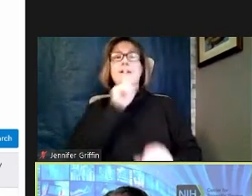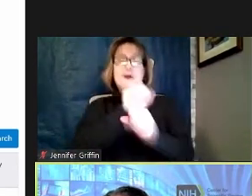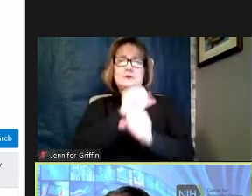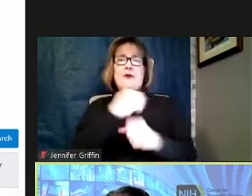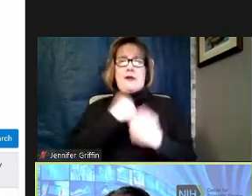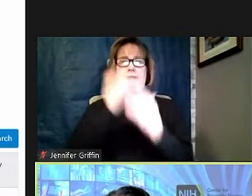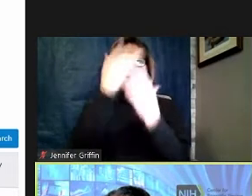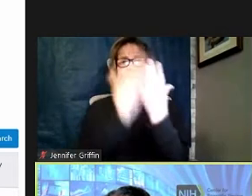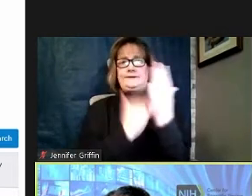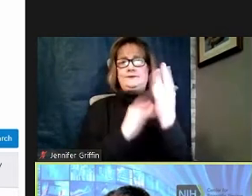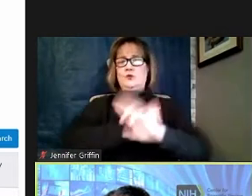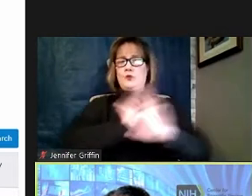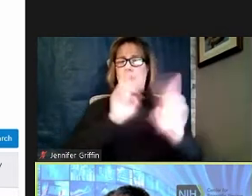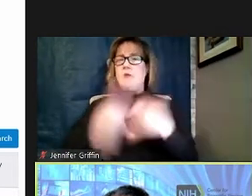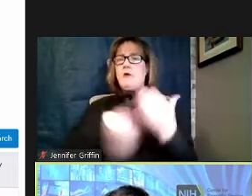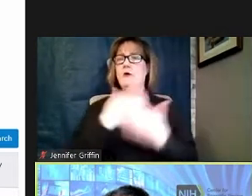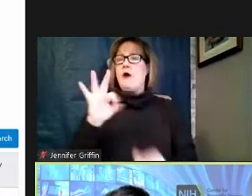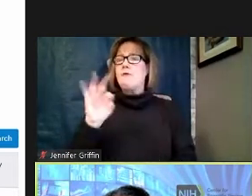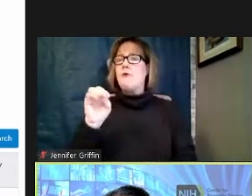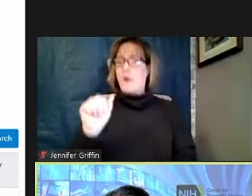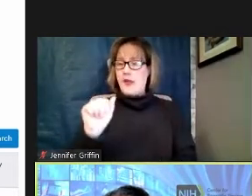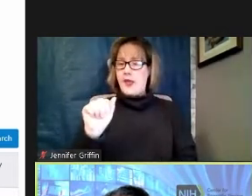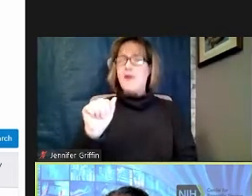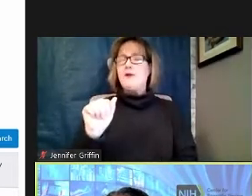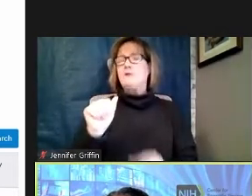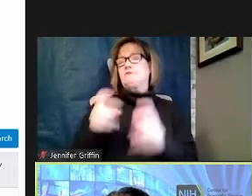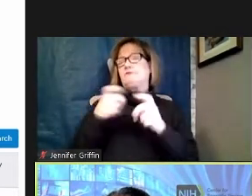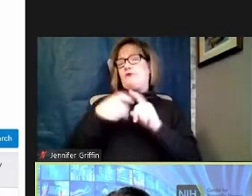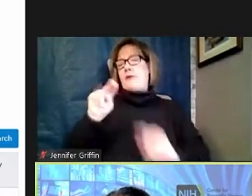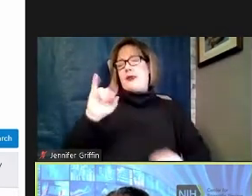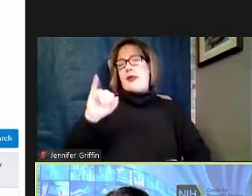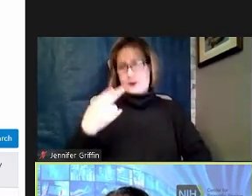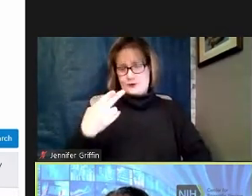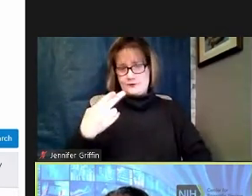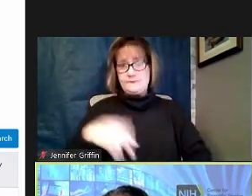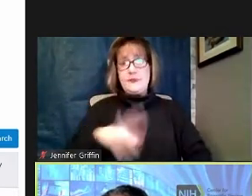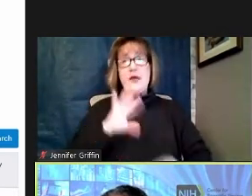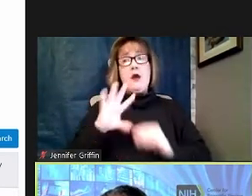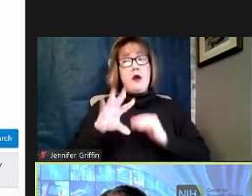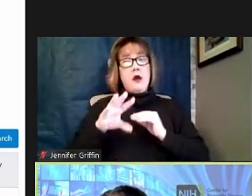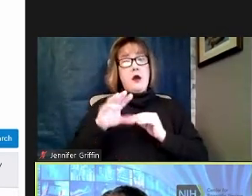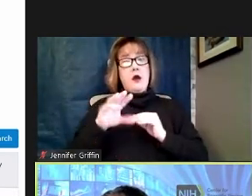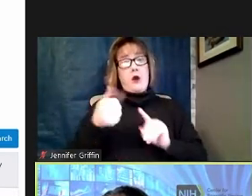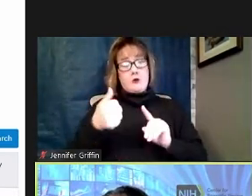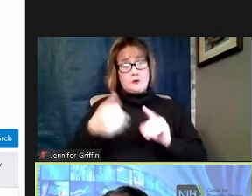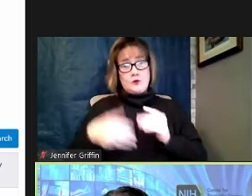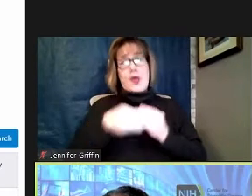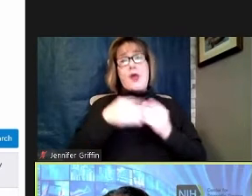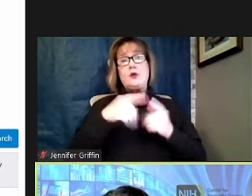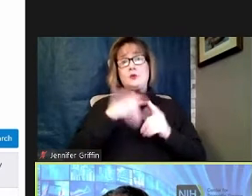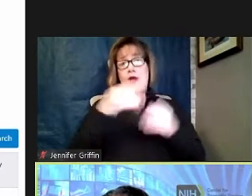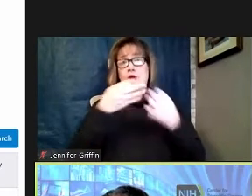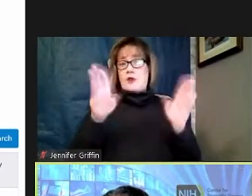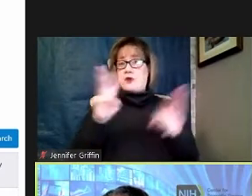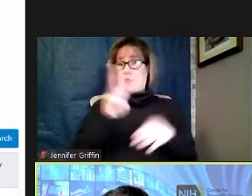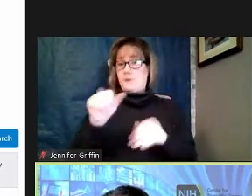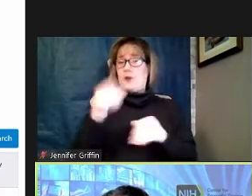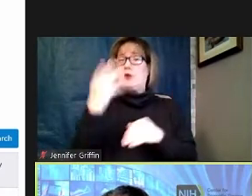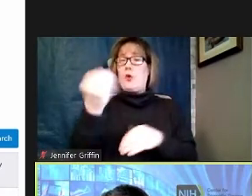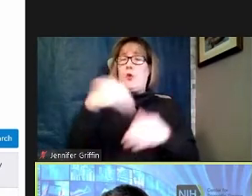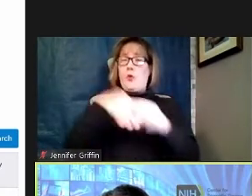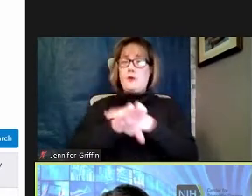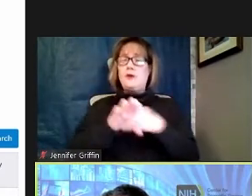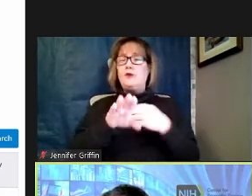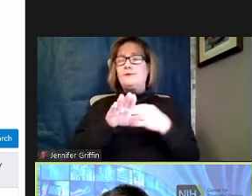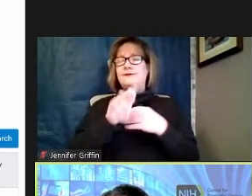listing of all the FOAs from NIH. In addition to going to this general website, you can always go to the